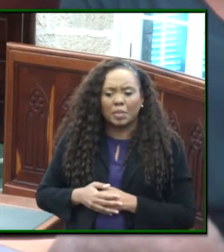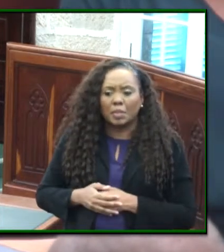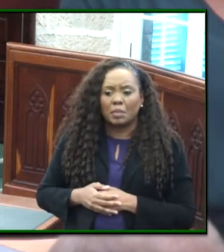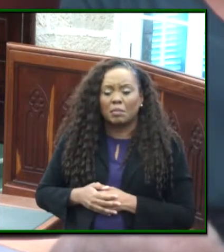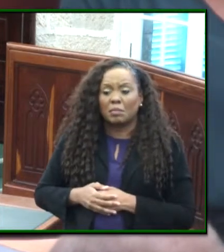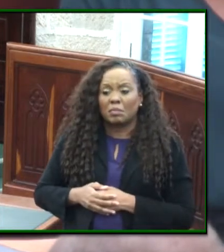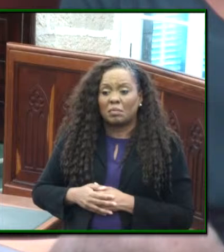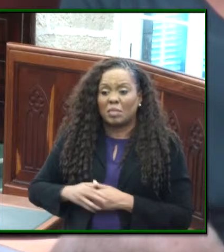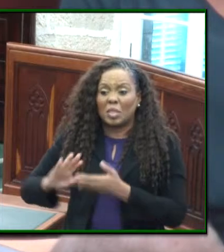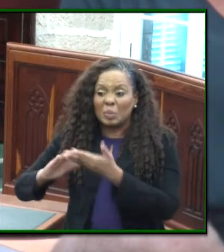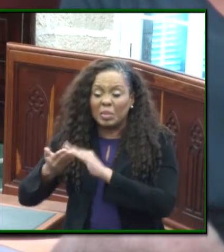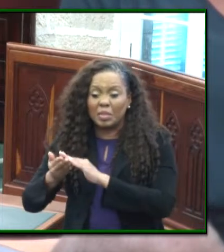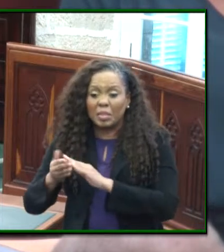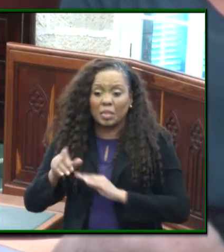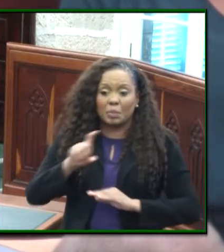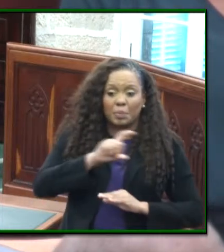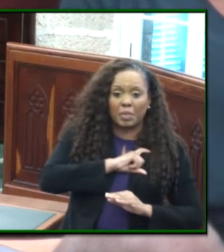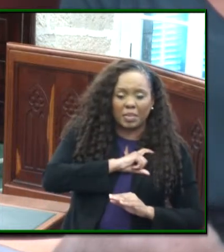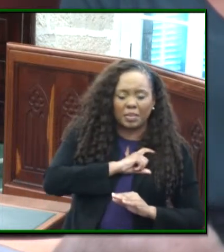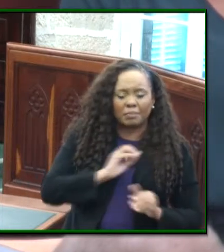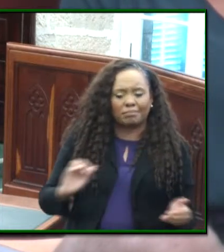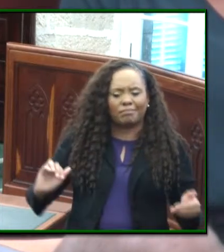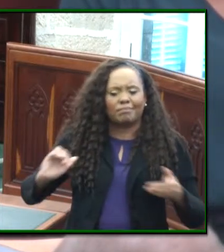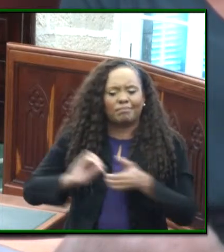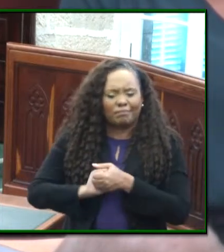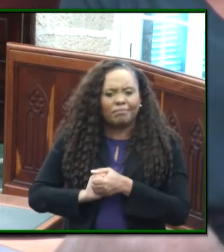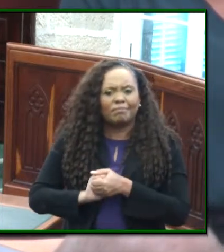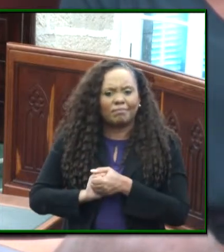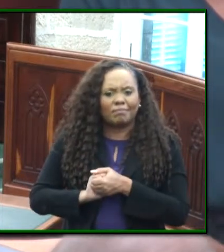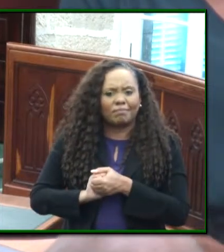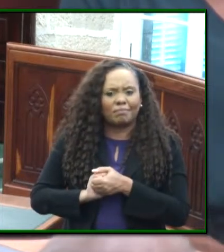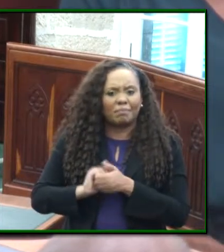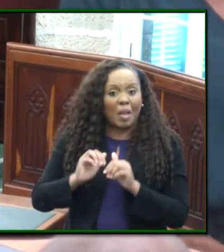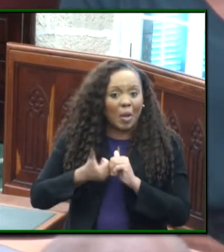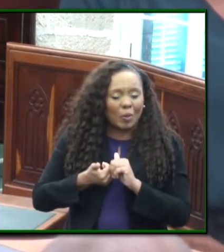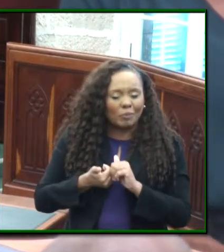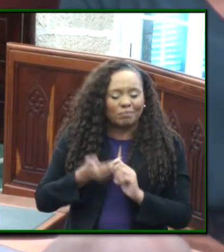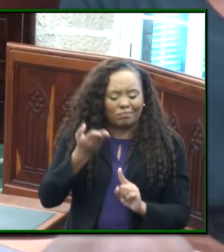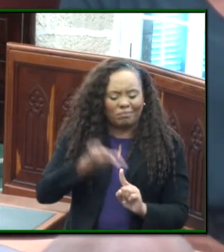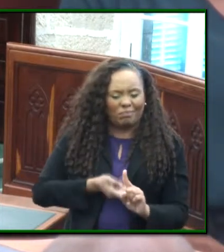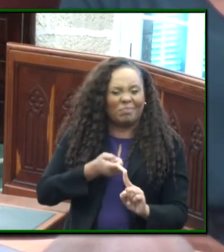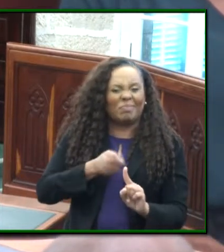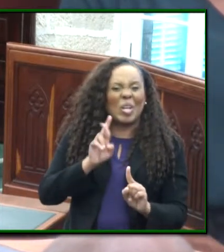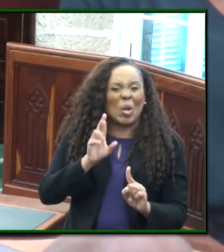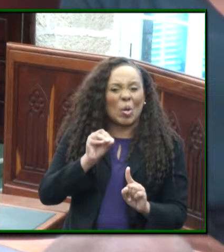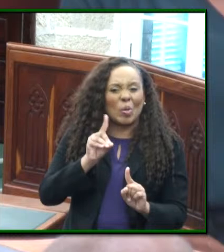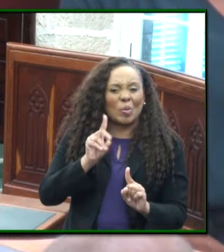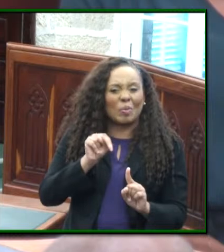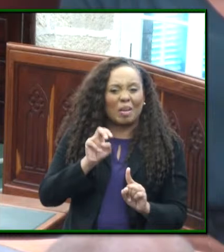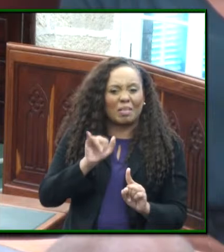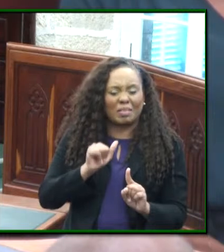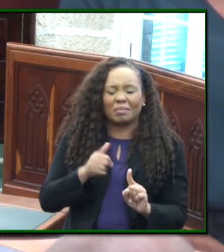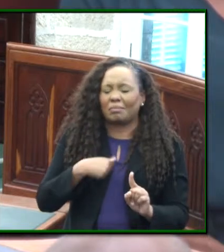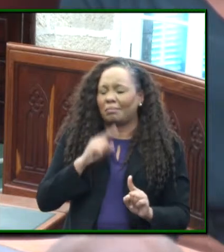community. Now, I've been concerned about the